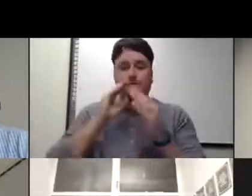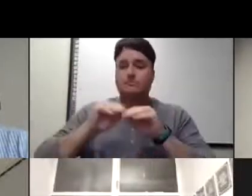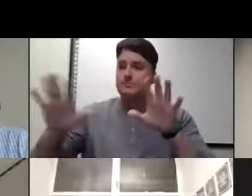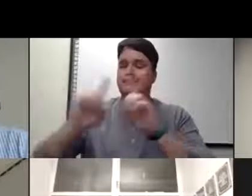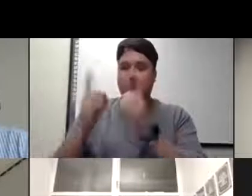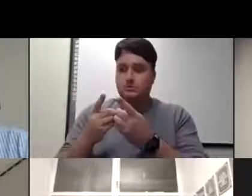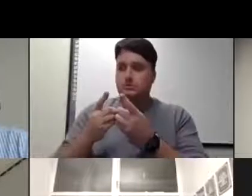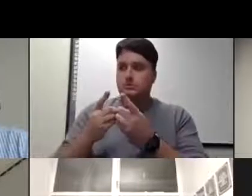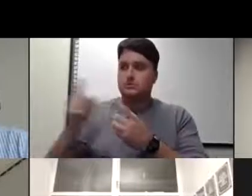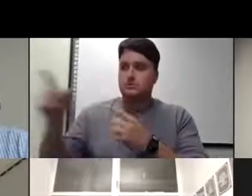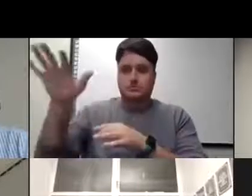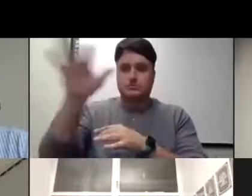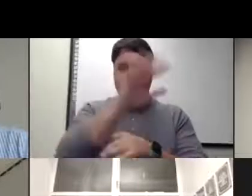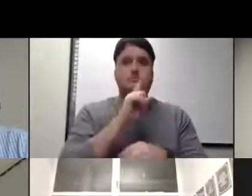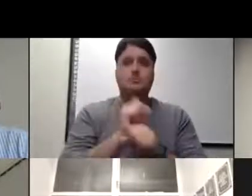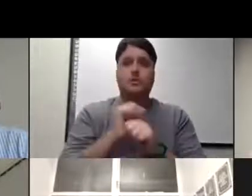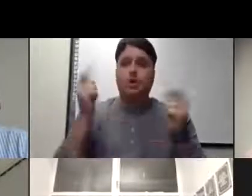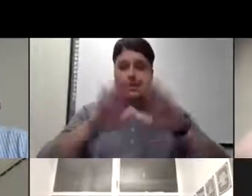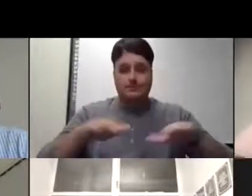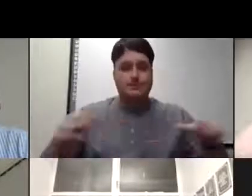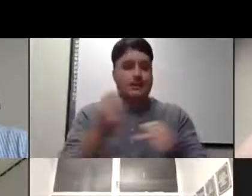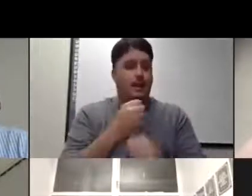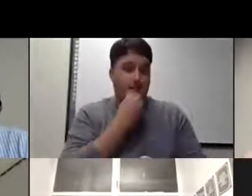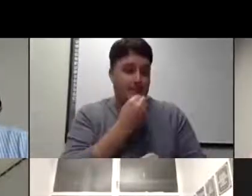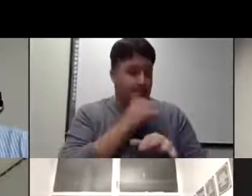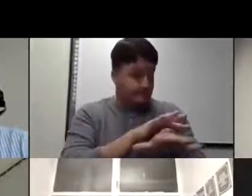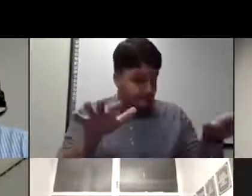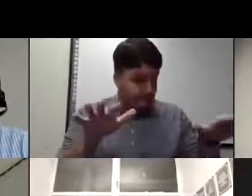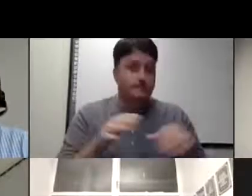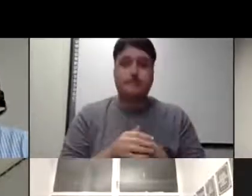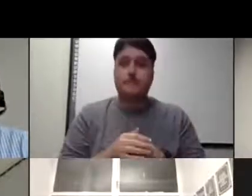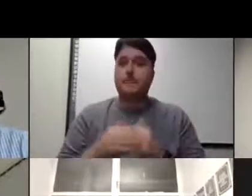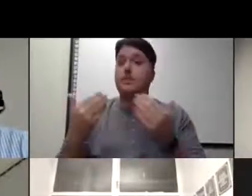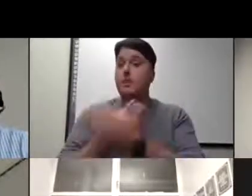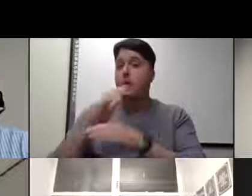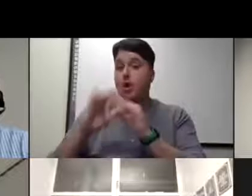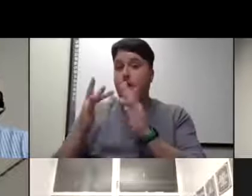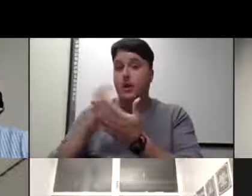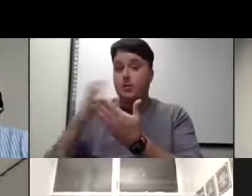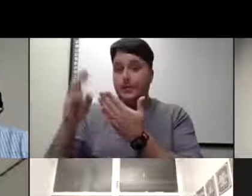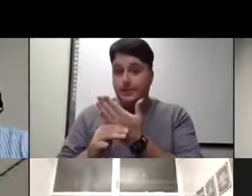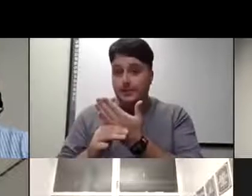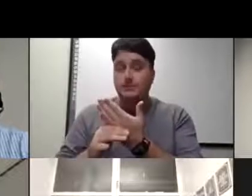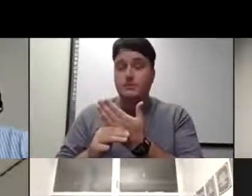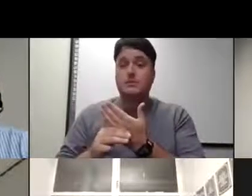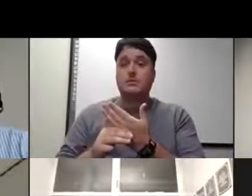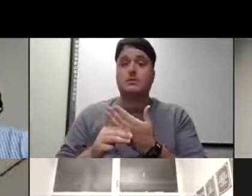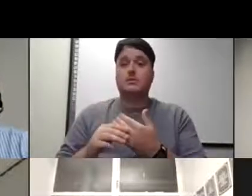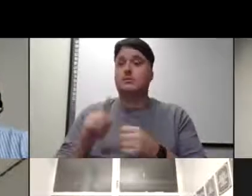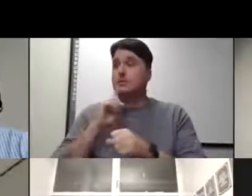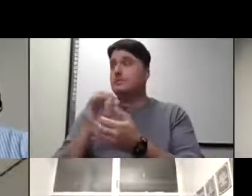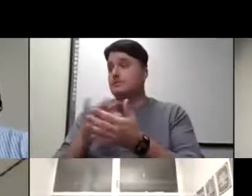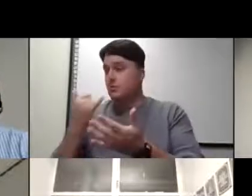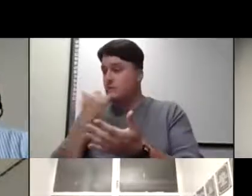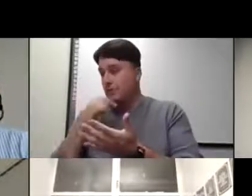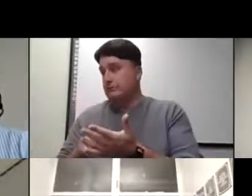one-to-one, making sure all the little kiddos got their meals, the new online curriculum. Pretty sure I spelled that wrong,